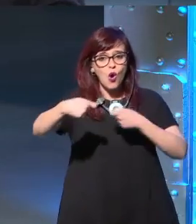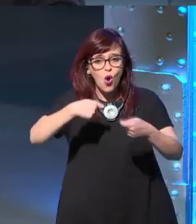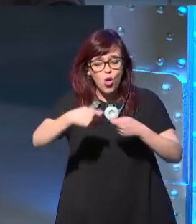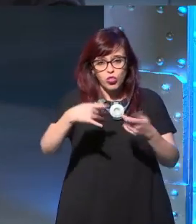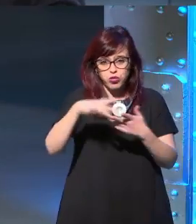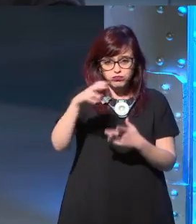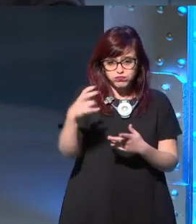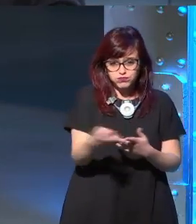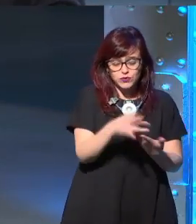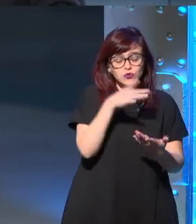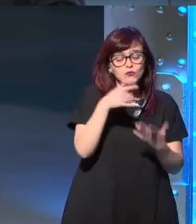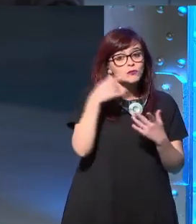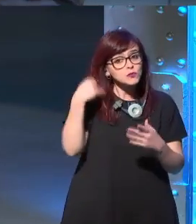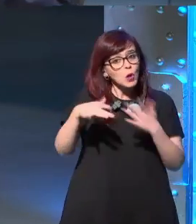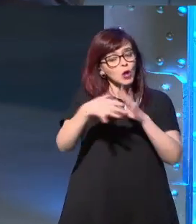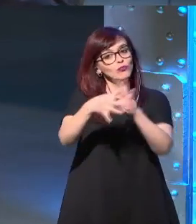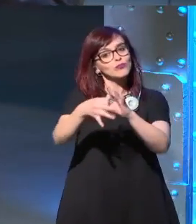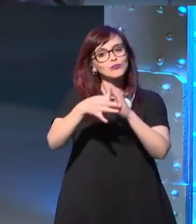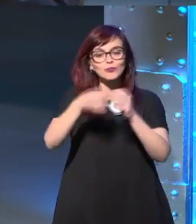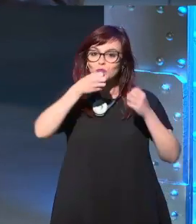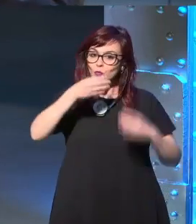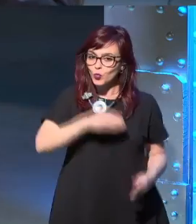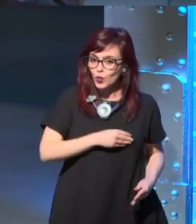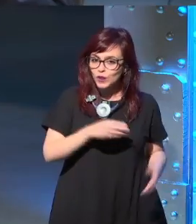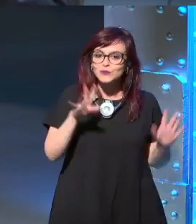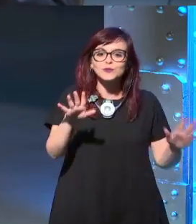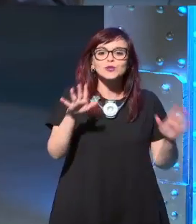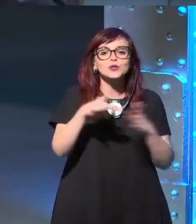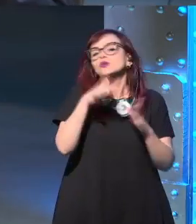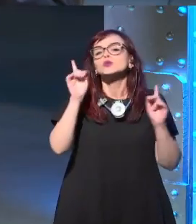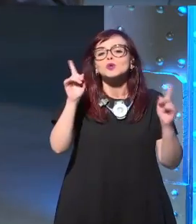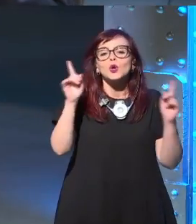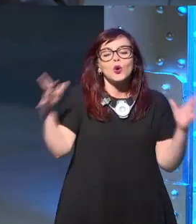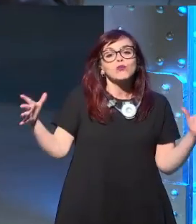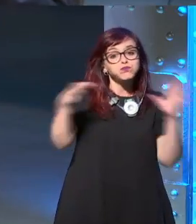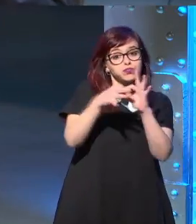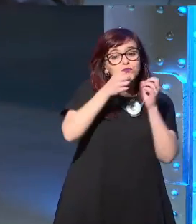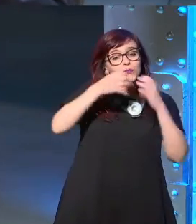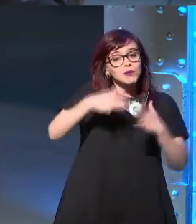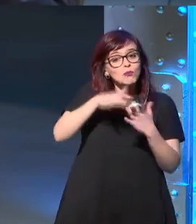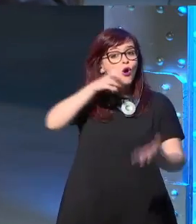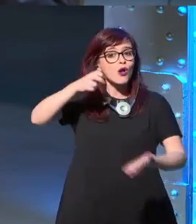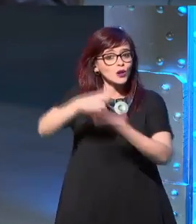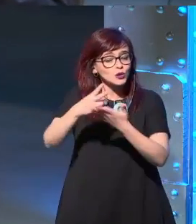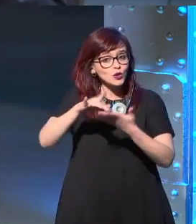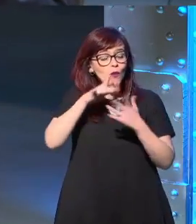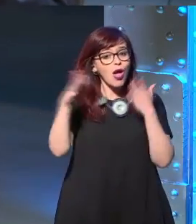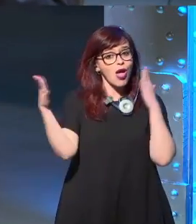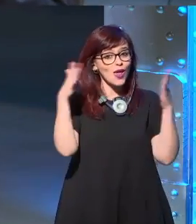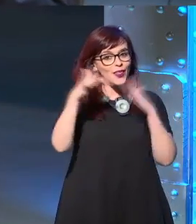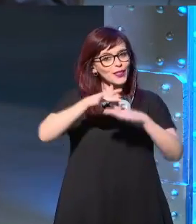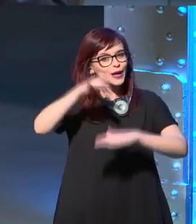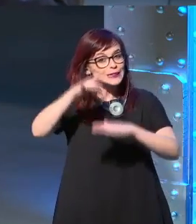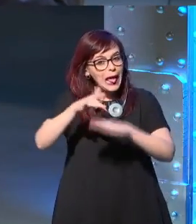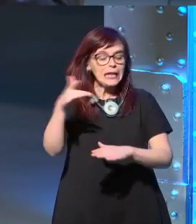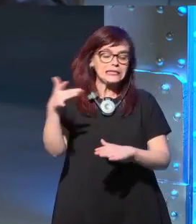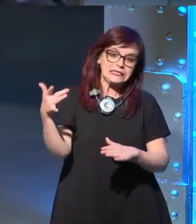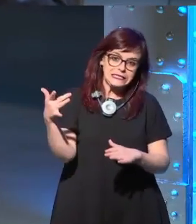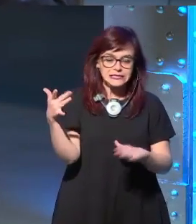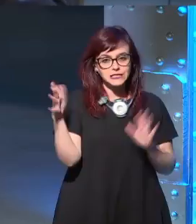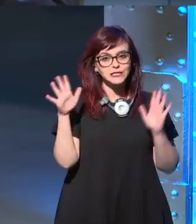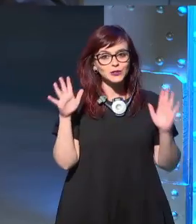not well suited to the challenges of the digital age. And so I would hope that